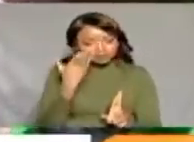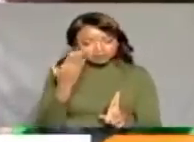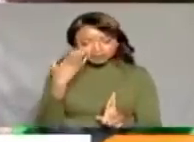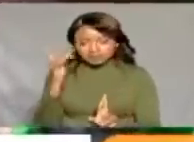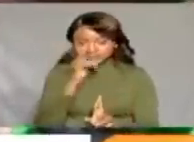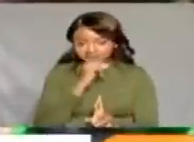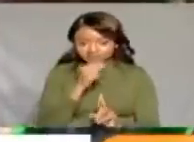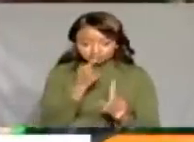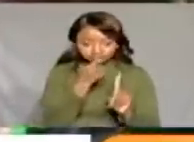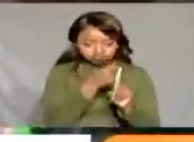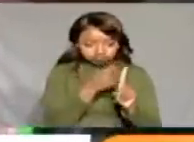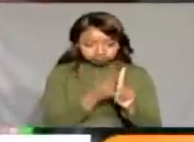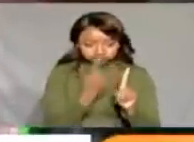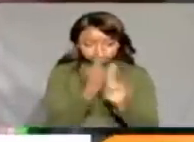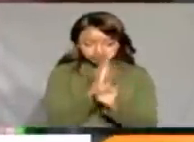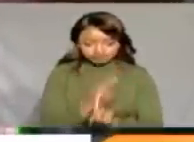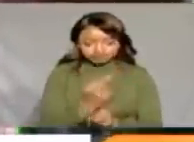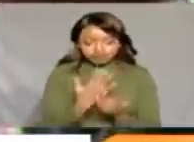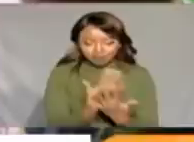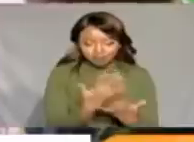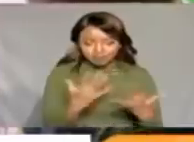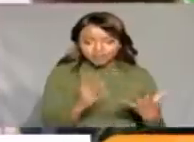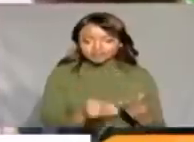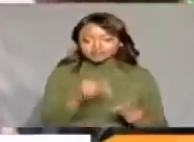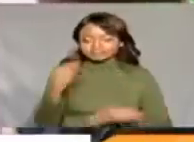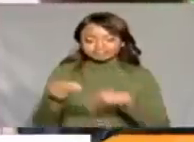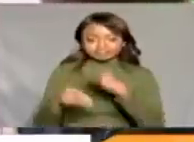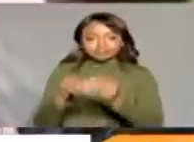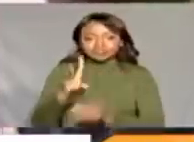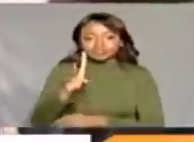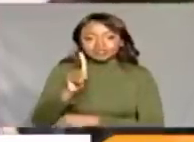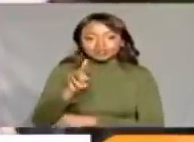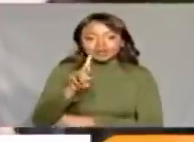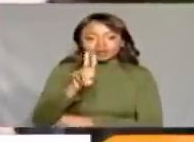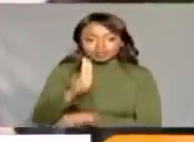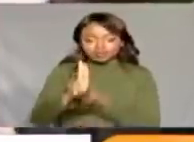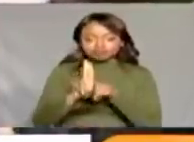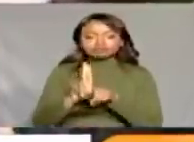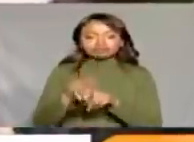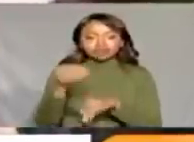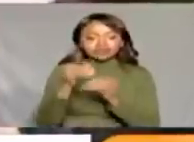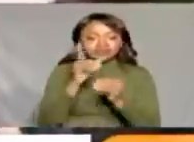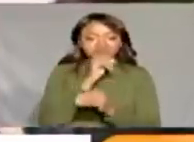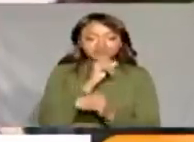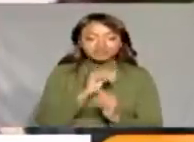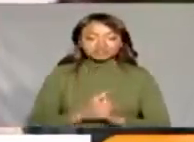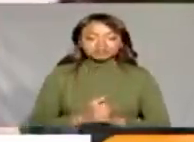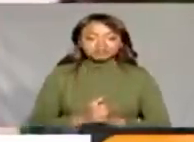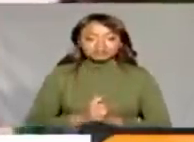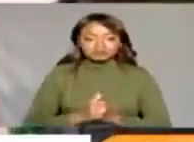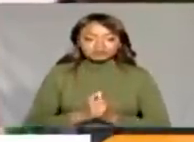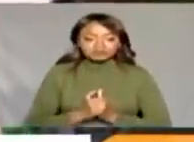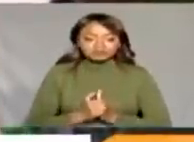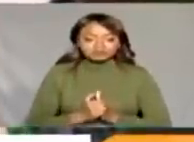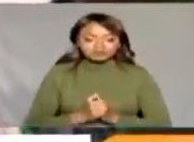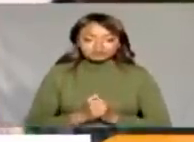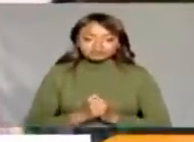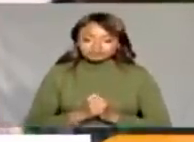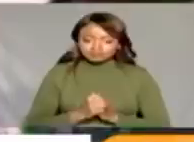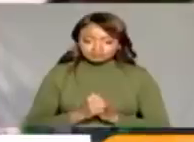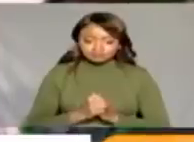ambao DRU, Disaster Recovery Unit ya Kenya Defense Forces,